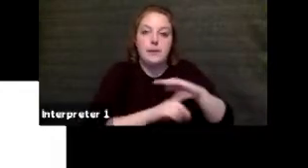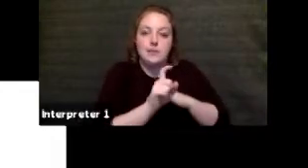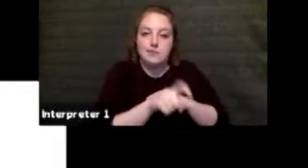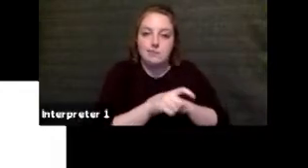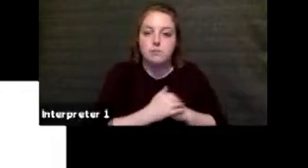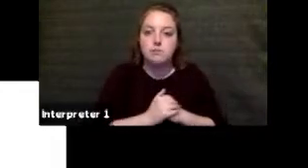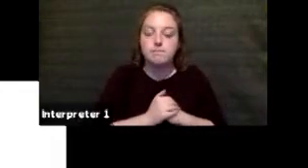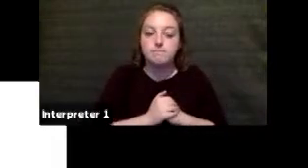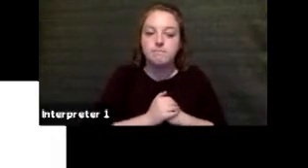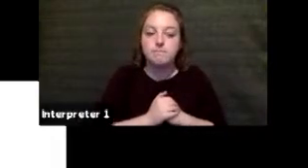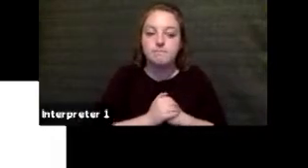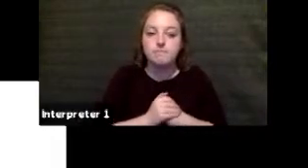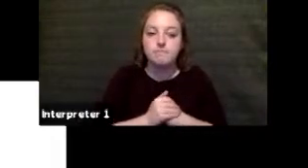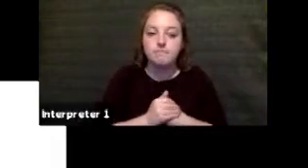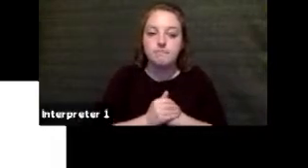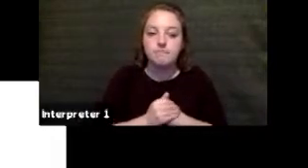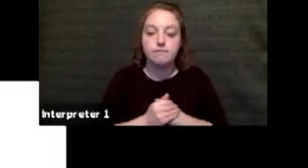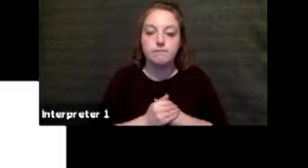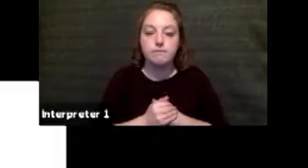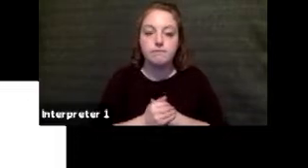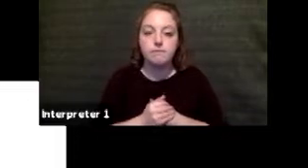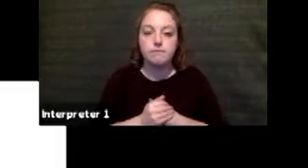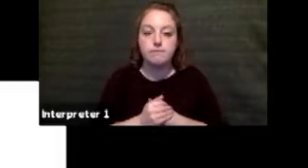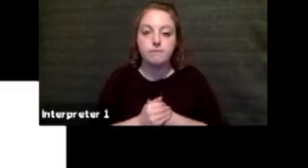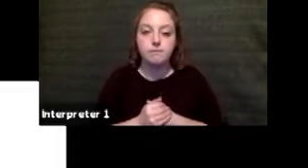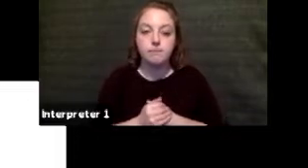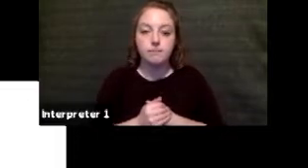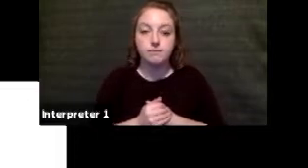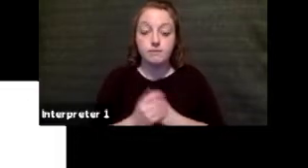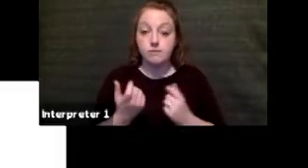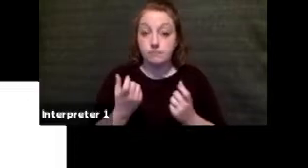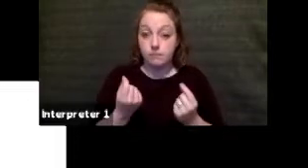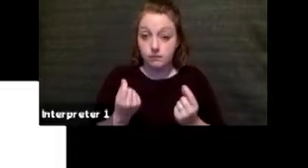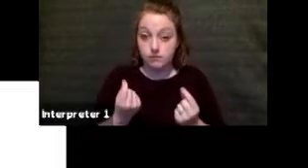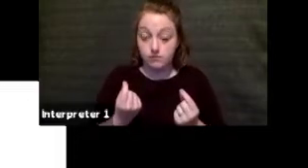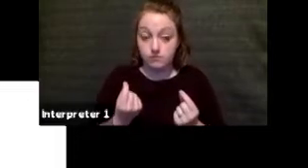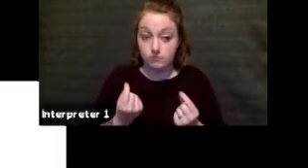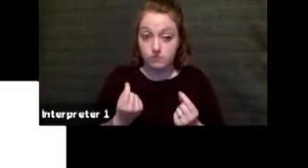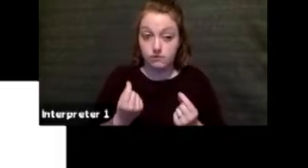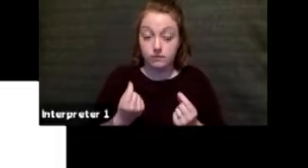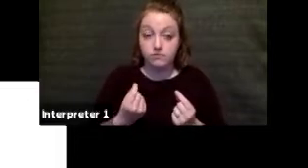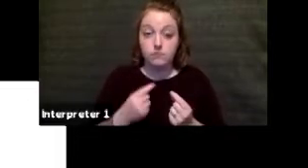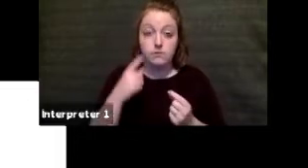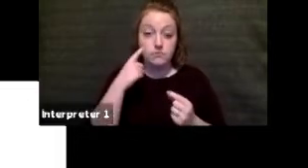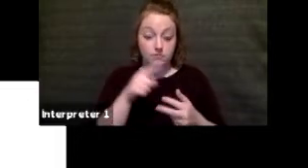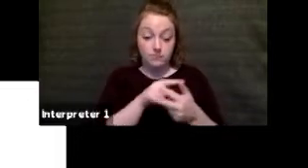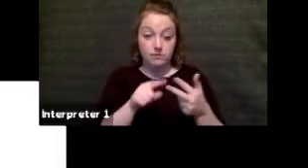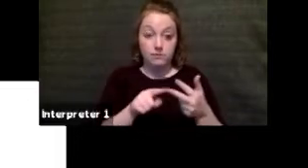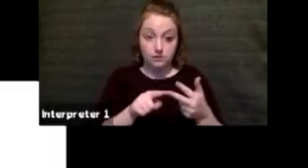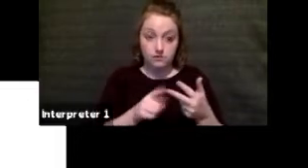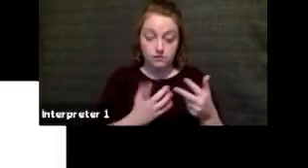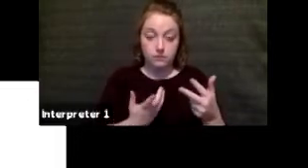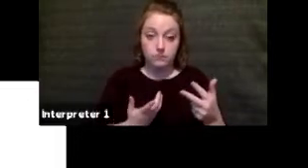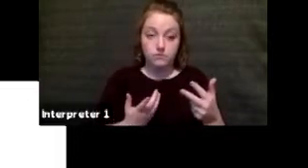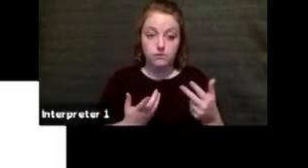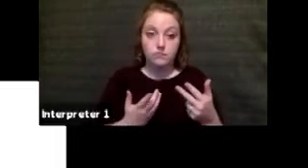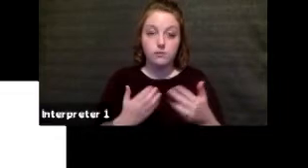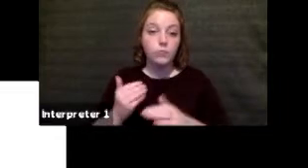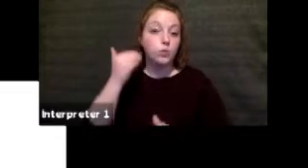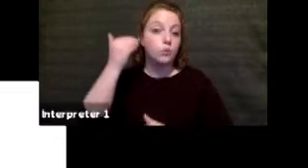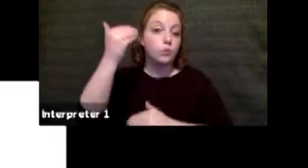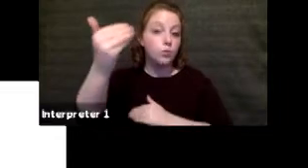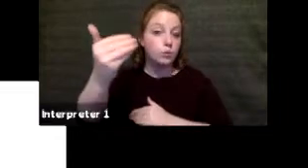and how do we move forward, uh, to be able to do those, to address those three campuses, the long-term vision